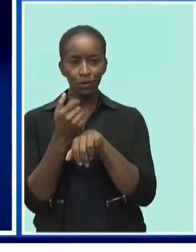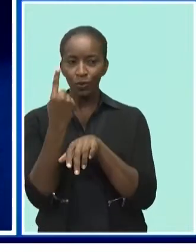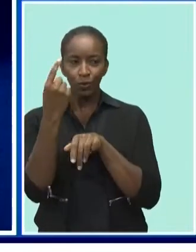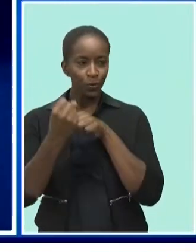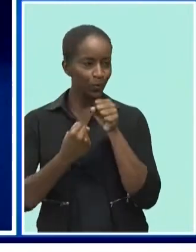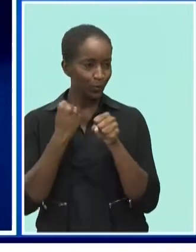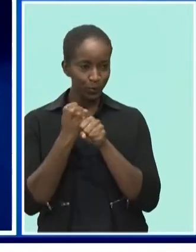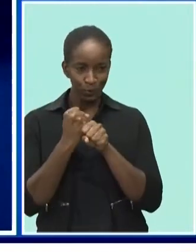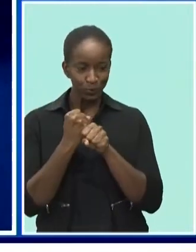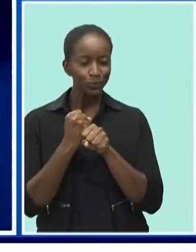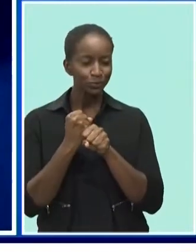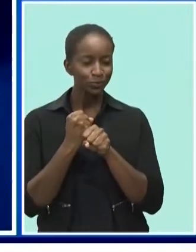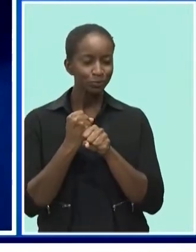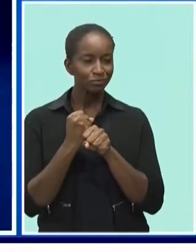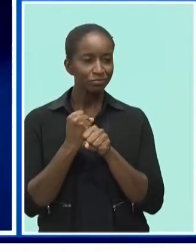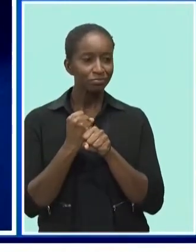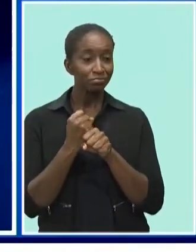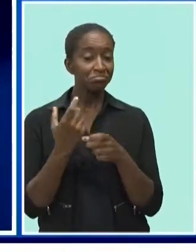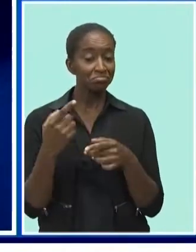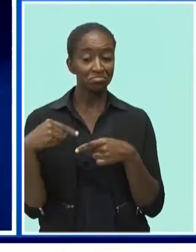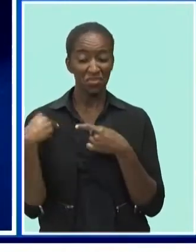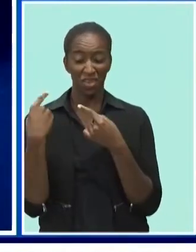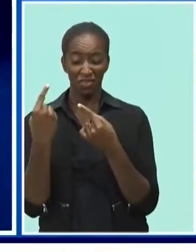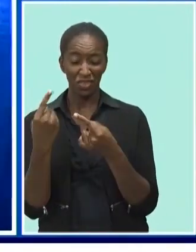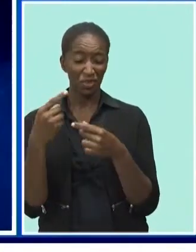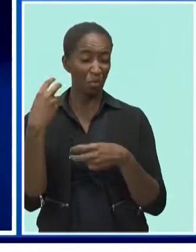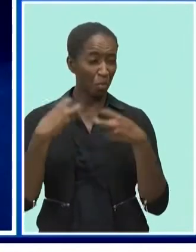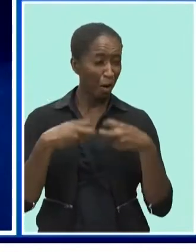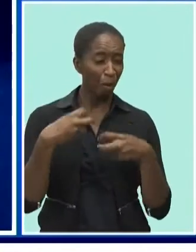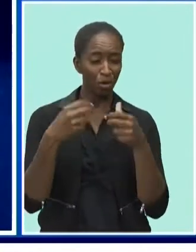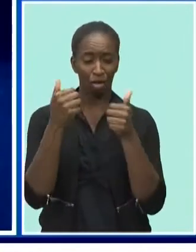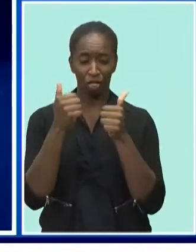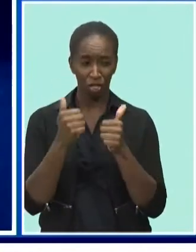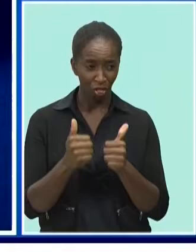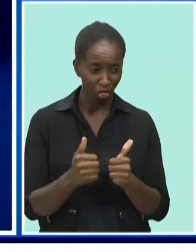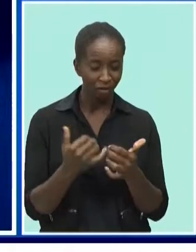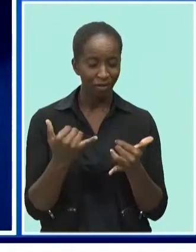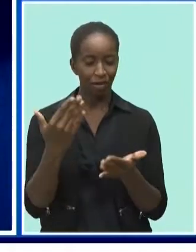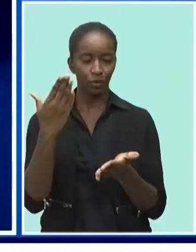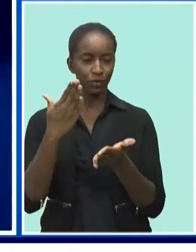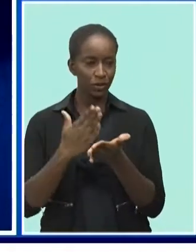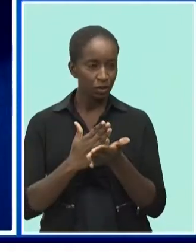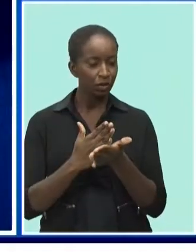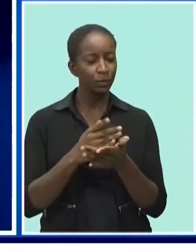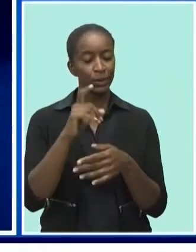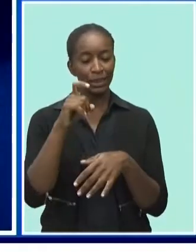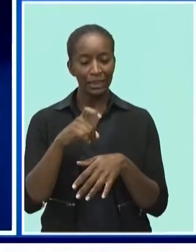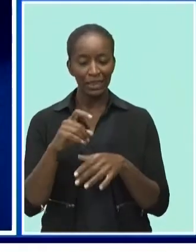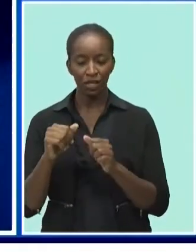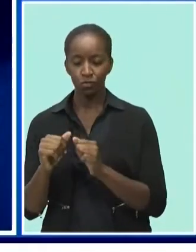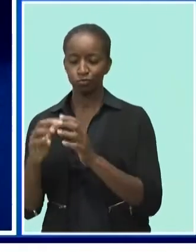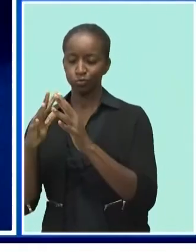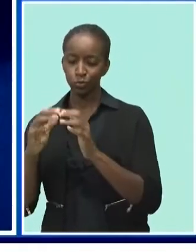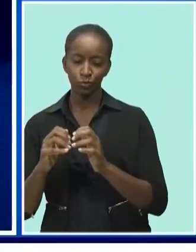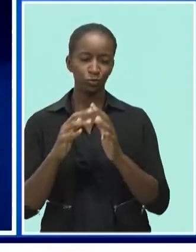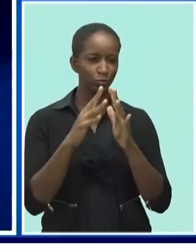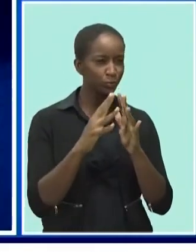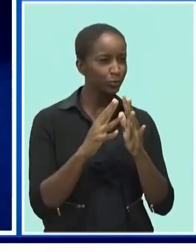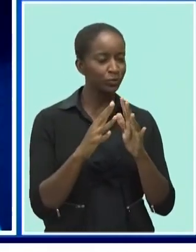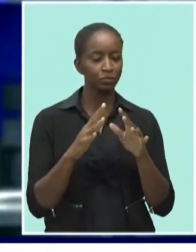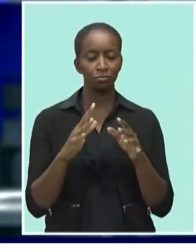of deconstructing and reconstructing almost every major public service in this